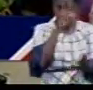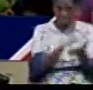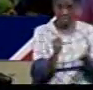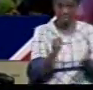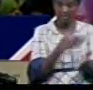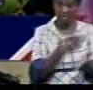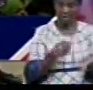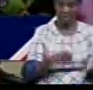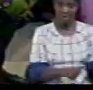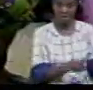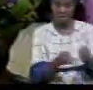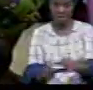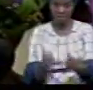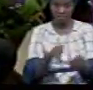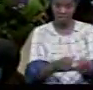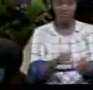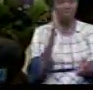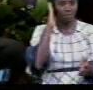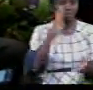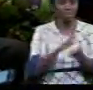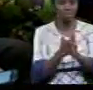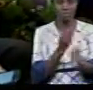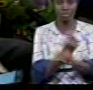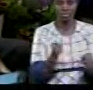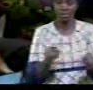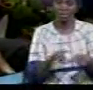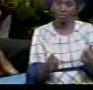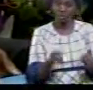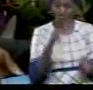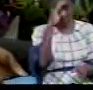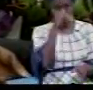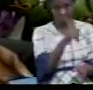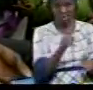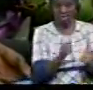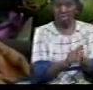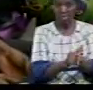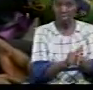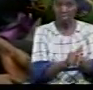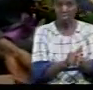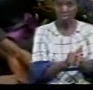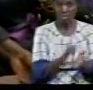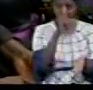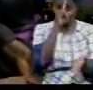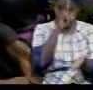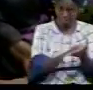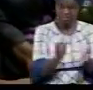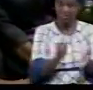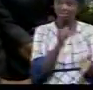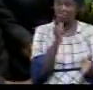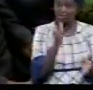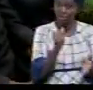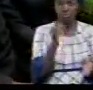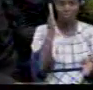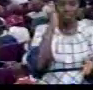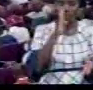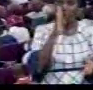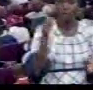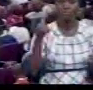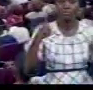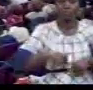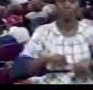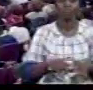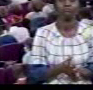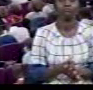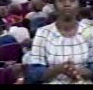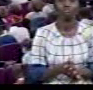be saved, but he that believeth not shall be damned. I will not